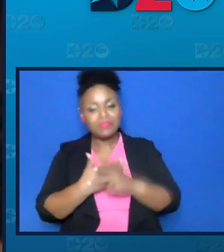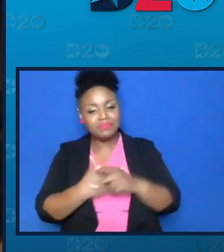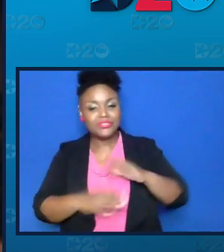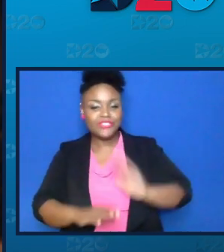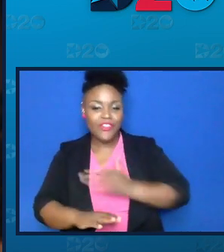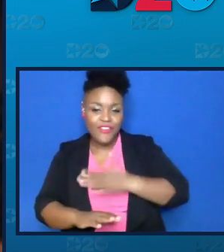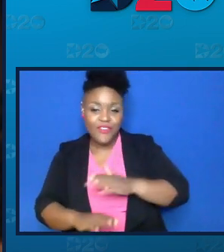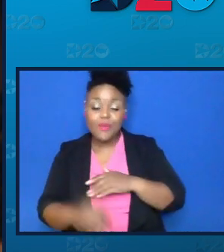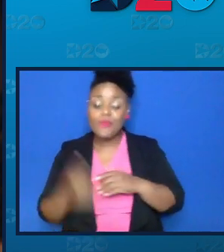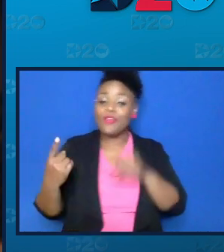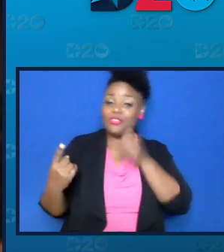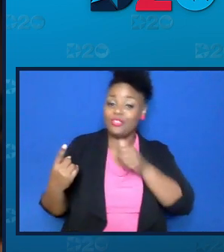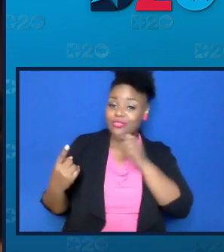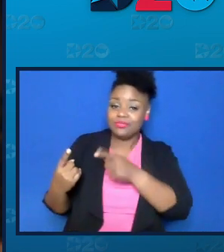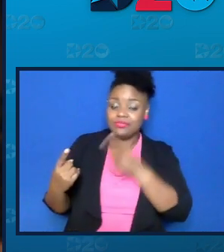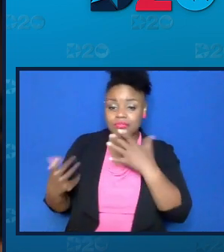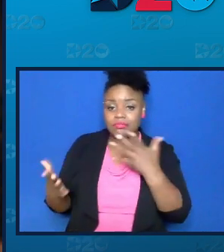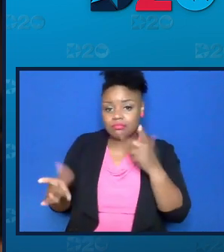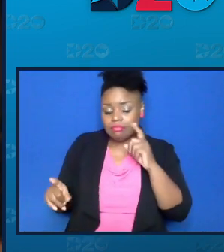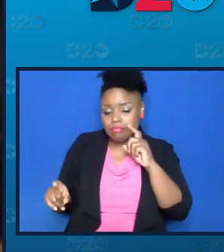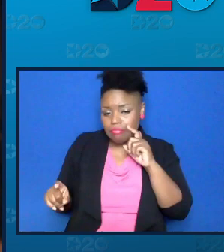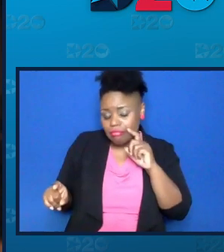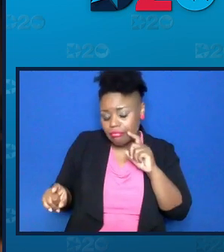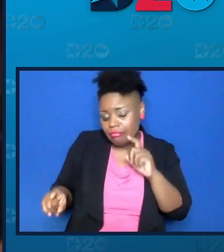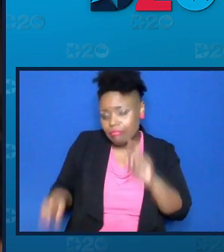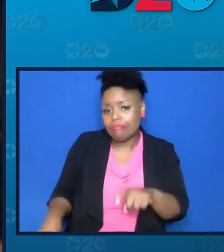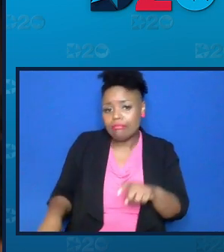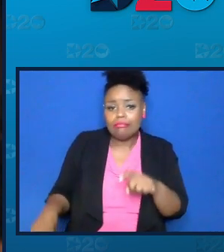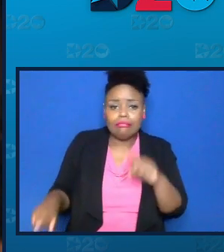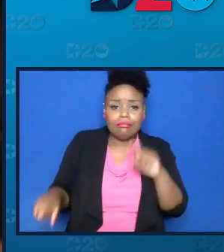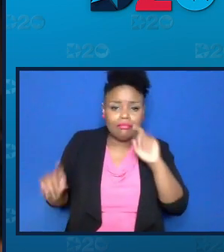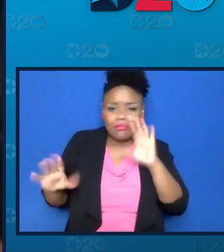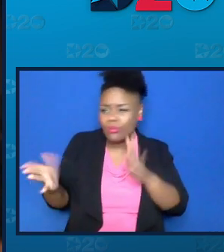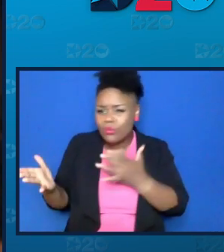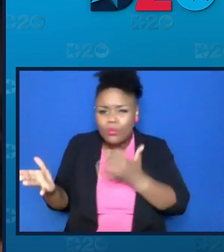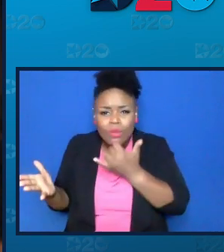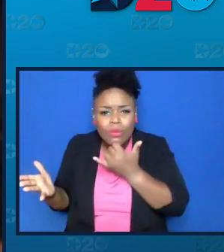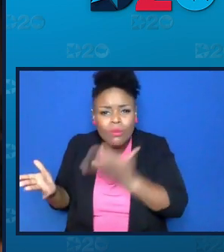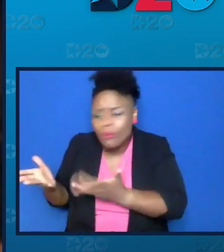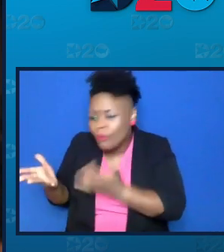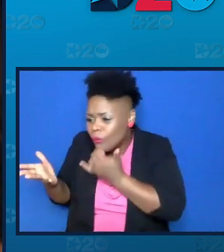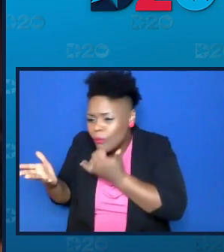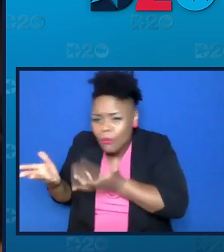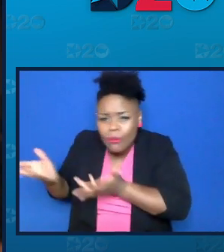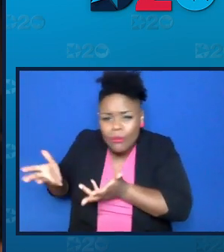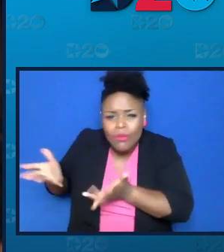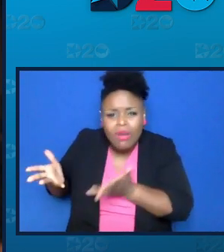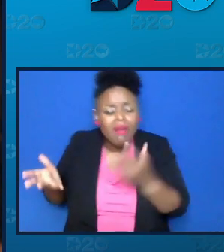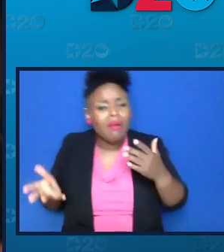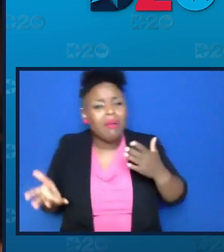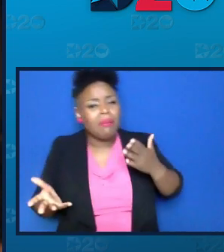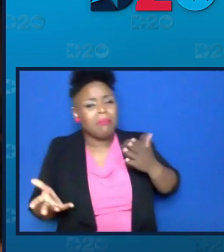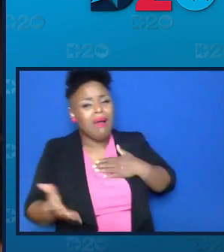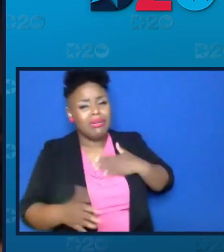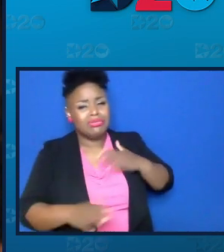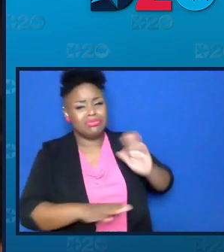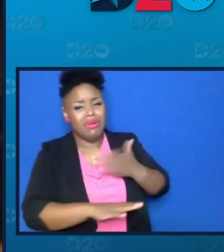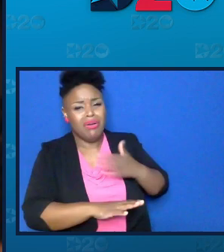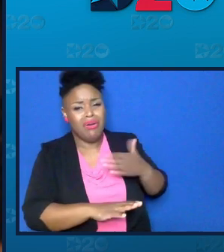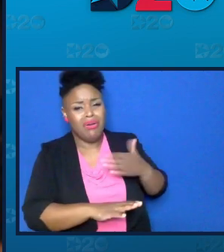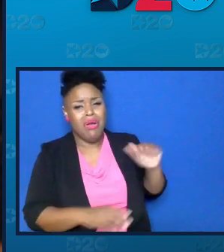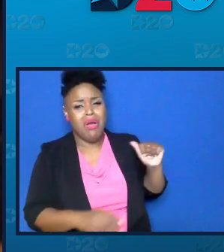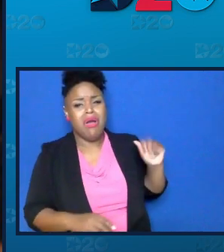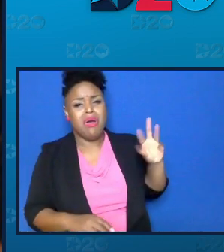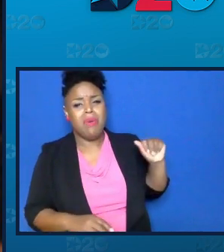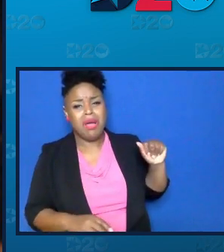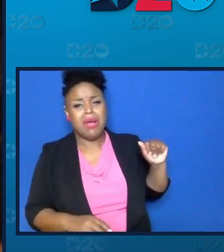tears. And the teacher ran over and said, "What's the matter? What's the matter?" And she said, "That's the song they played at my